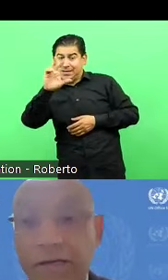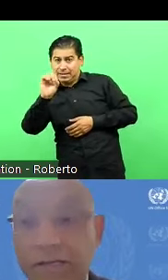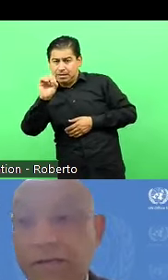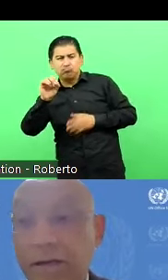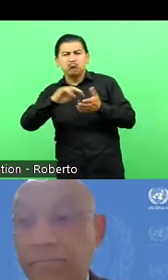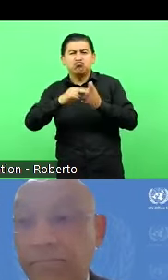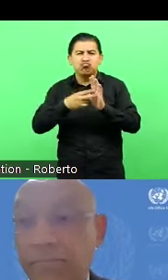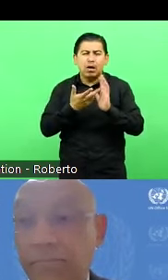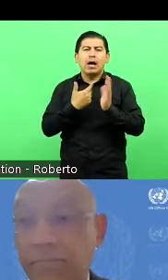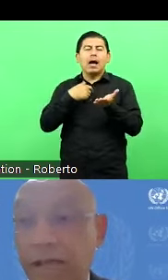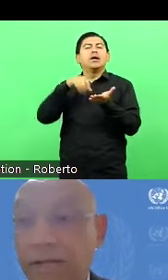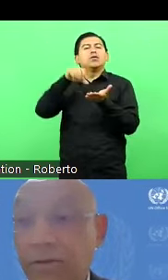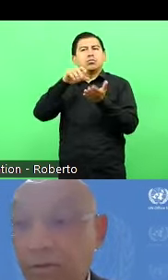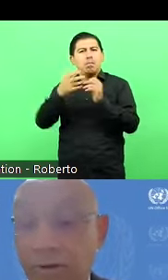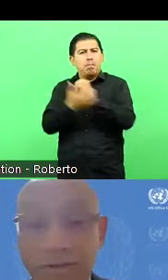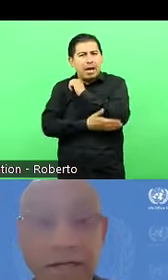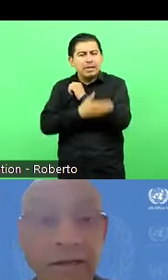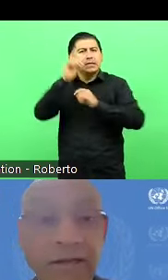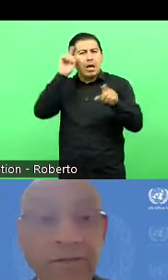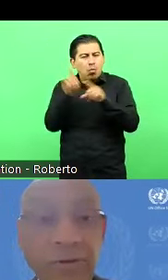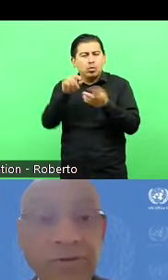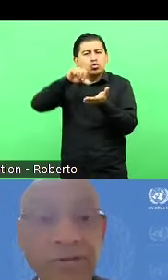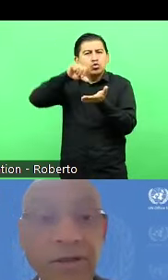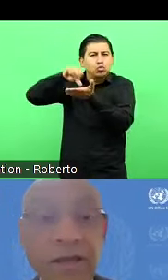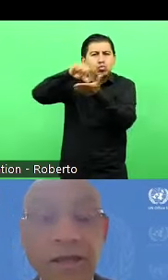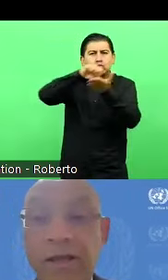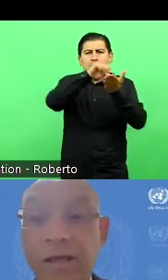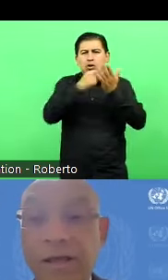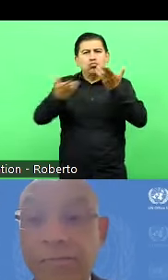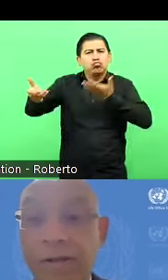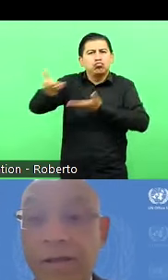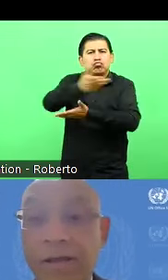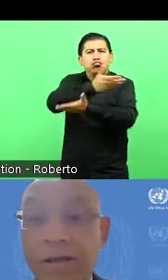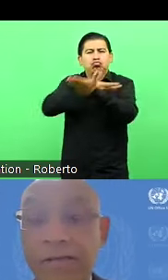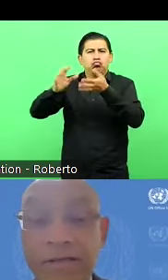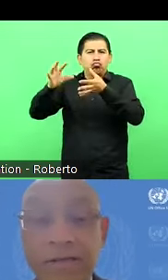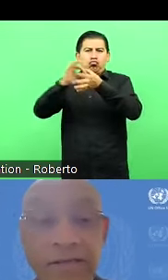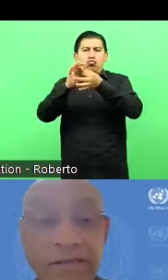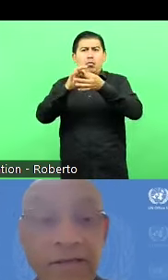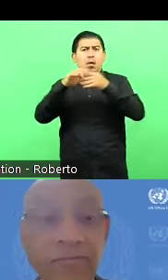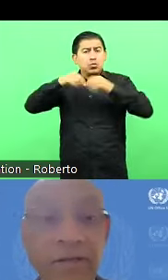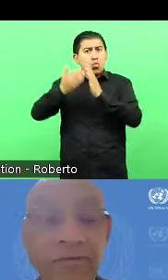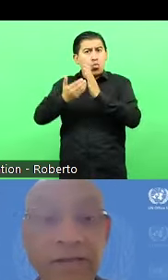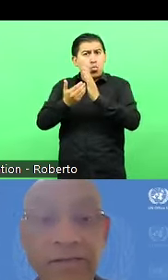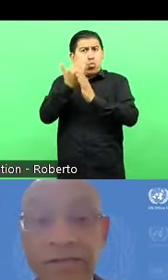But it doesn't come as a new project. This was the successor of the very